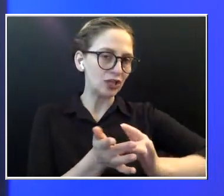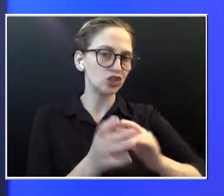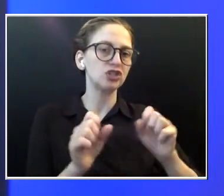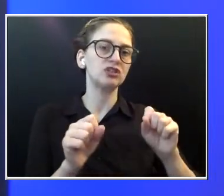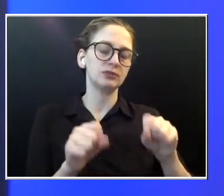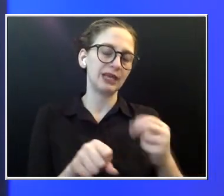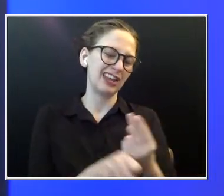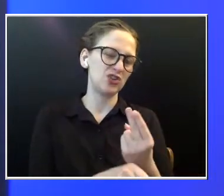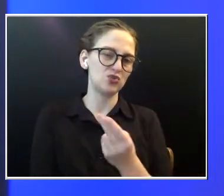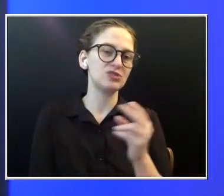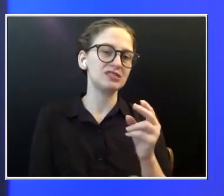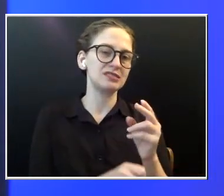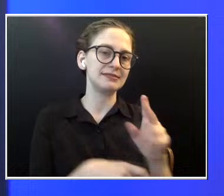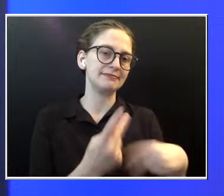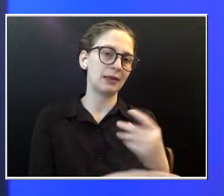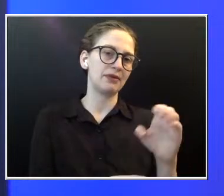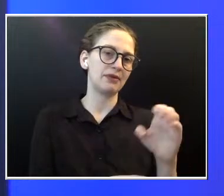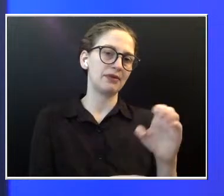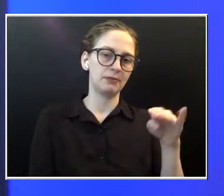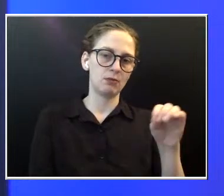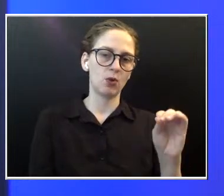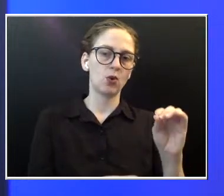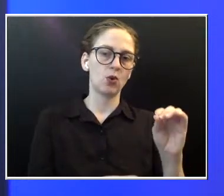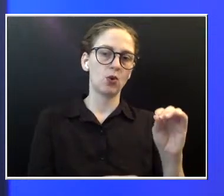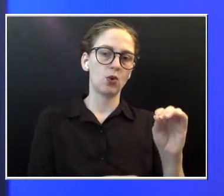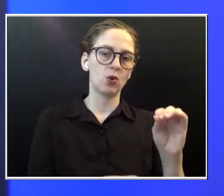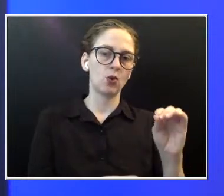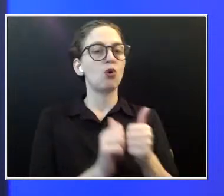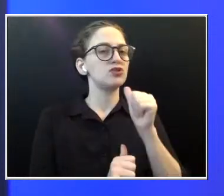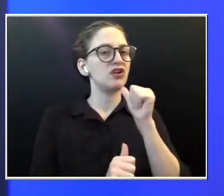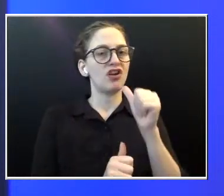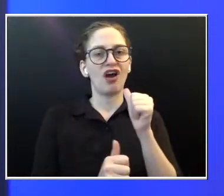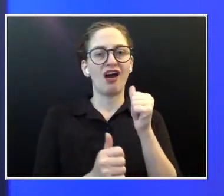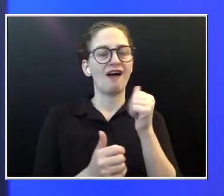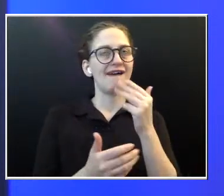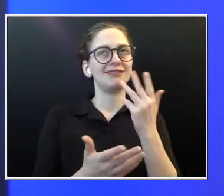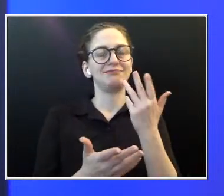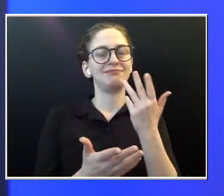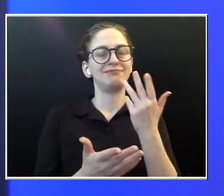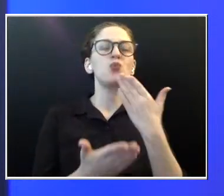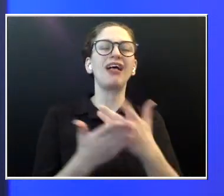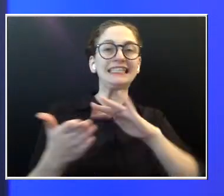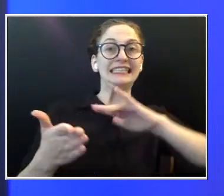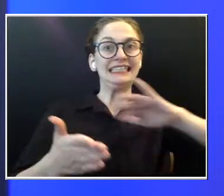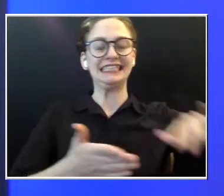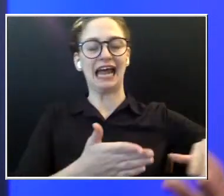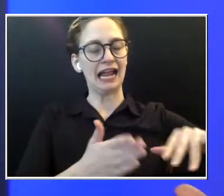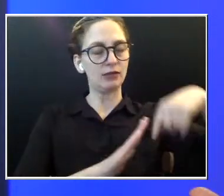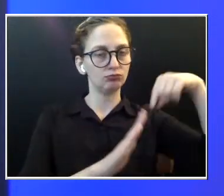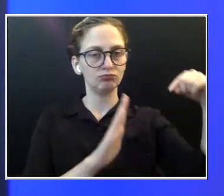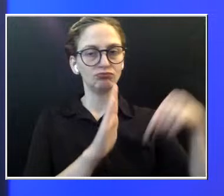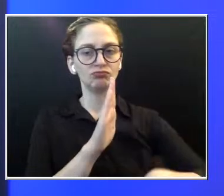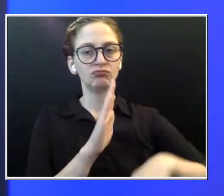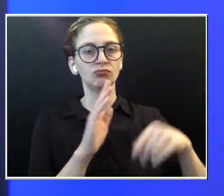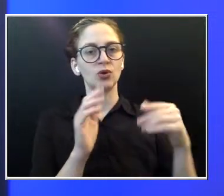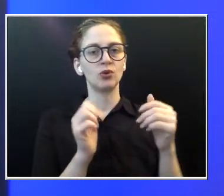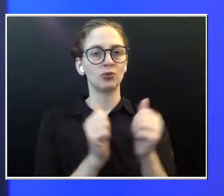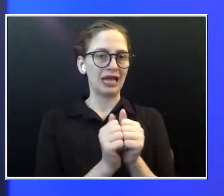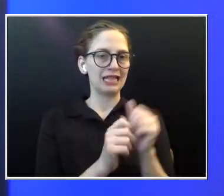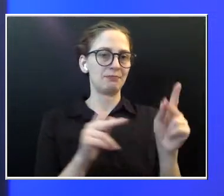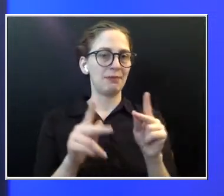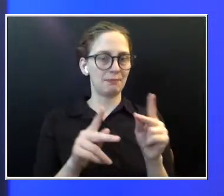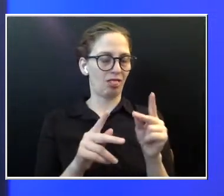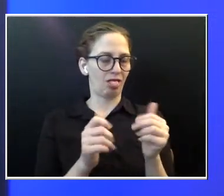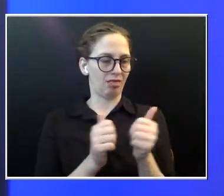those are not as well studied in individuals with a genetic mutation because these drugs were developed long before we had extensive